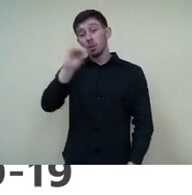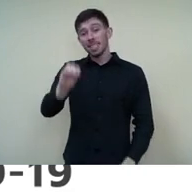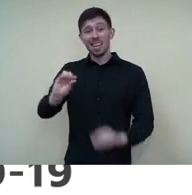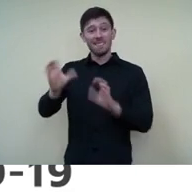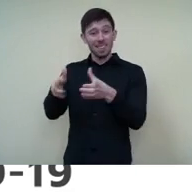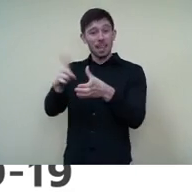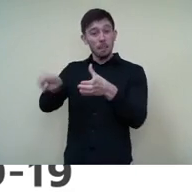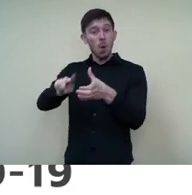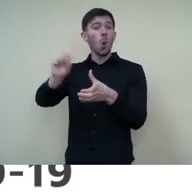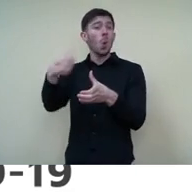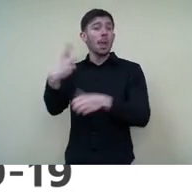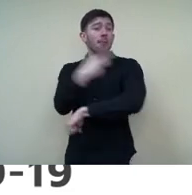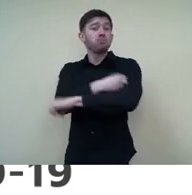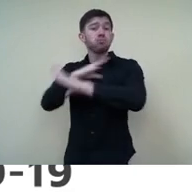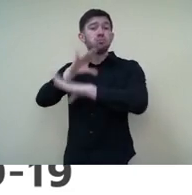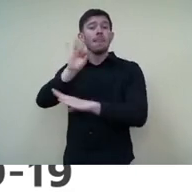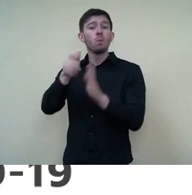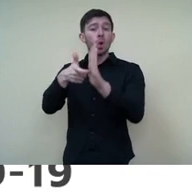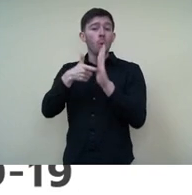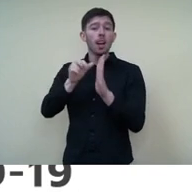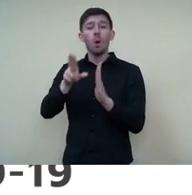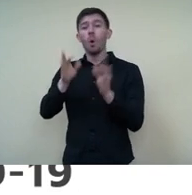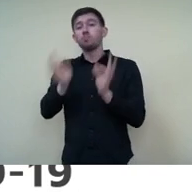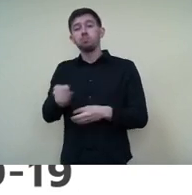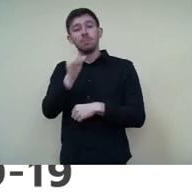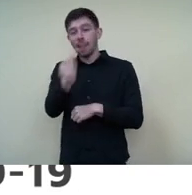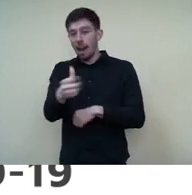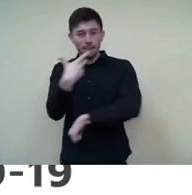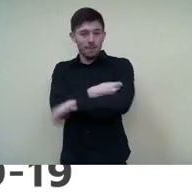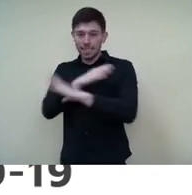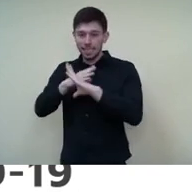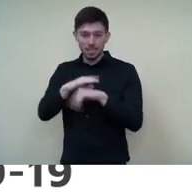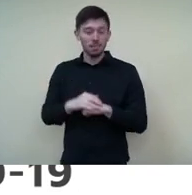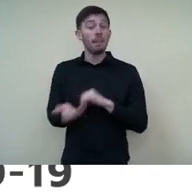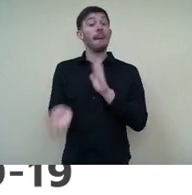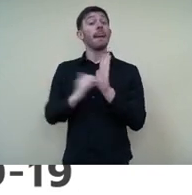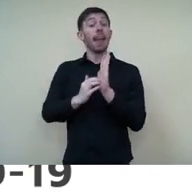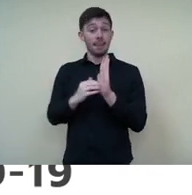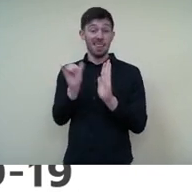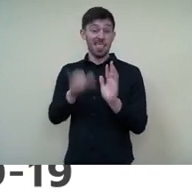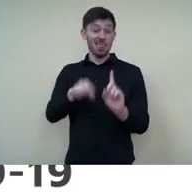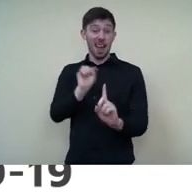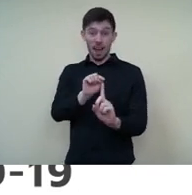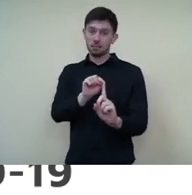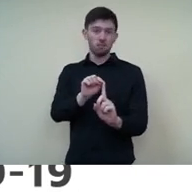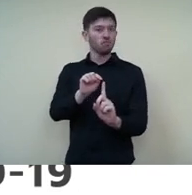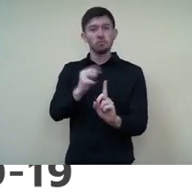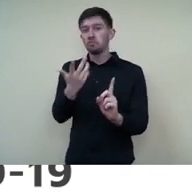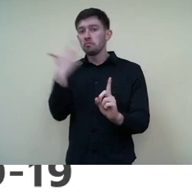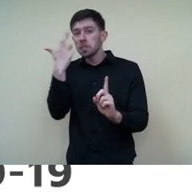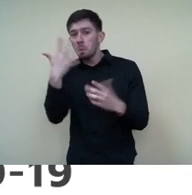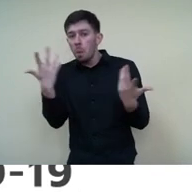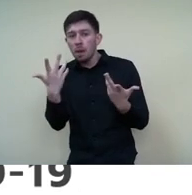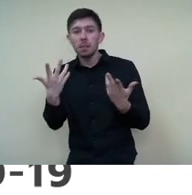workers that would only get it if required, or definitely not get the vaccine. So again, that's one of those things that, is there a reason maybe some people